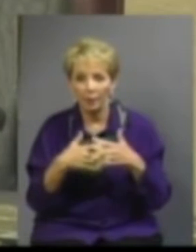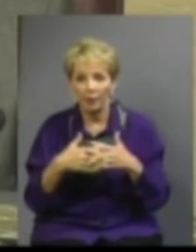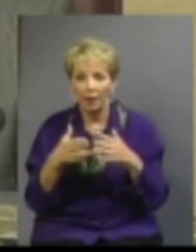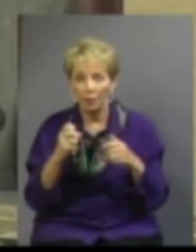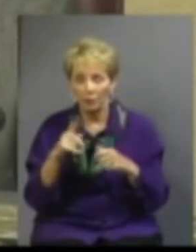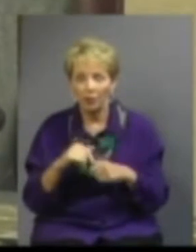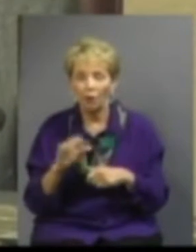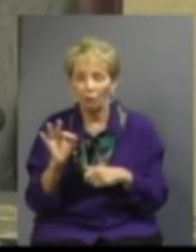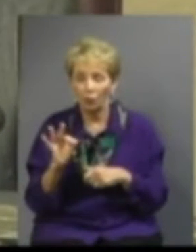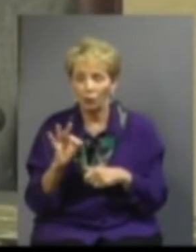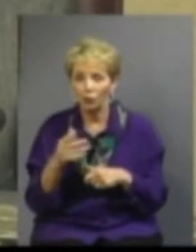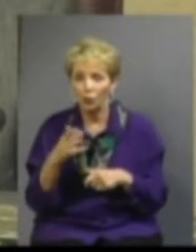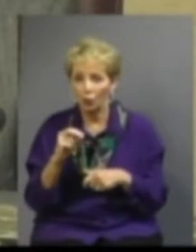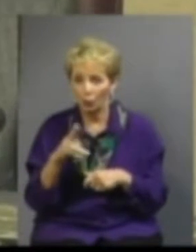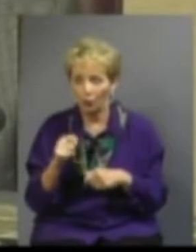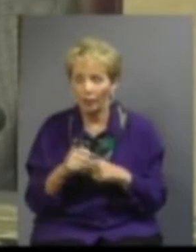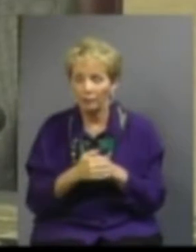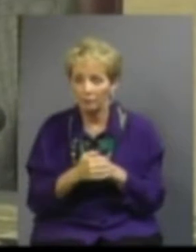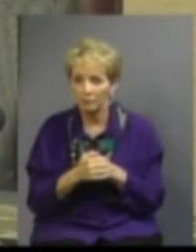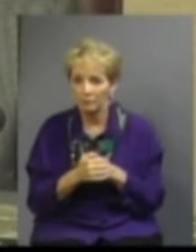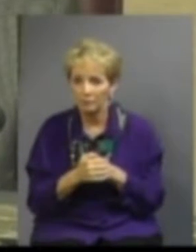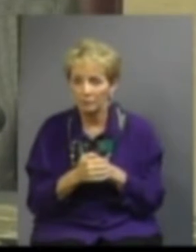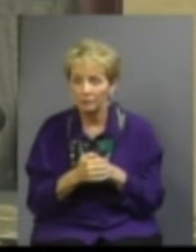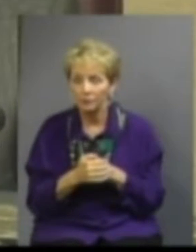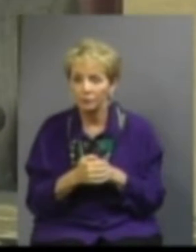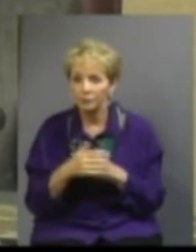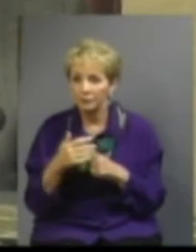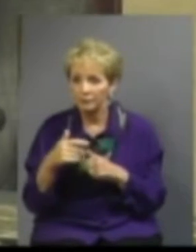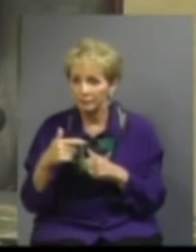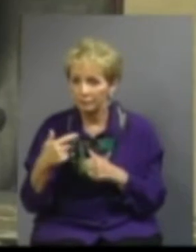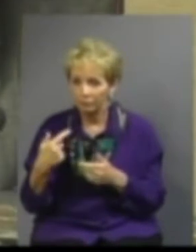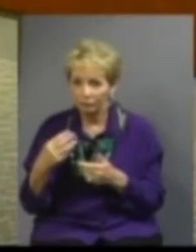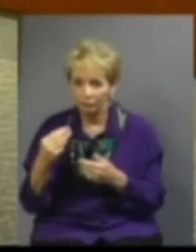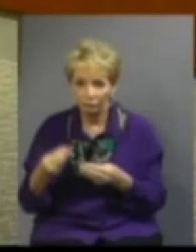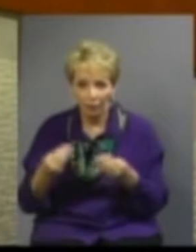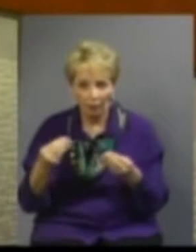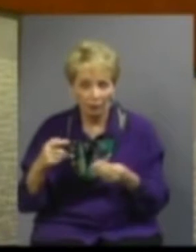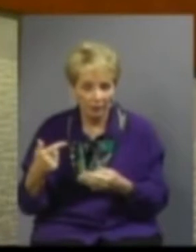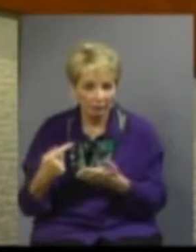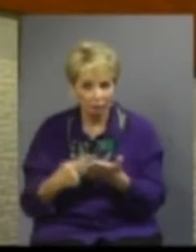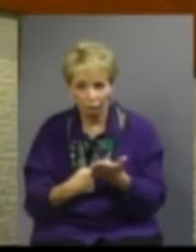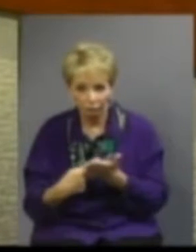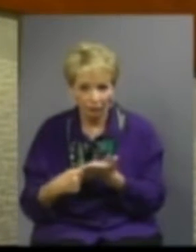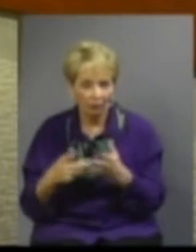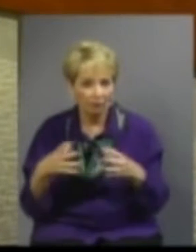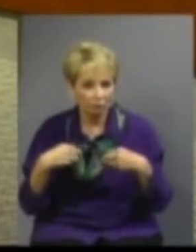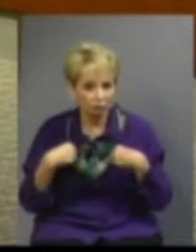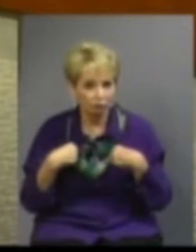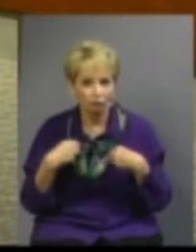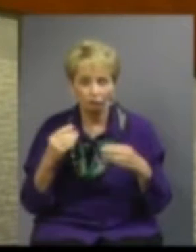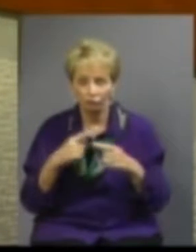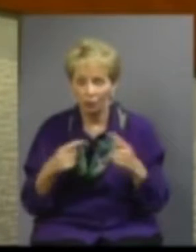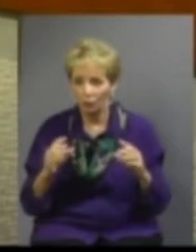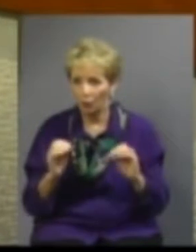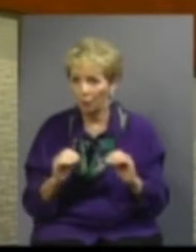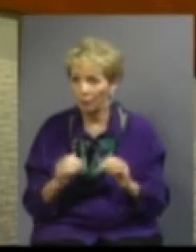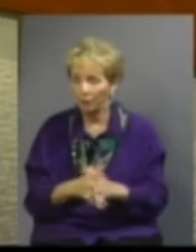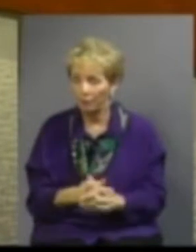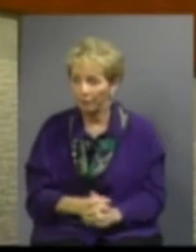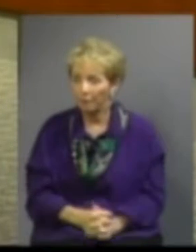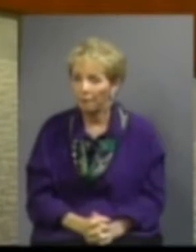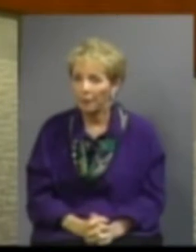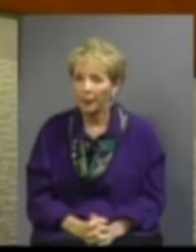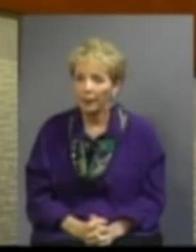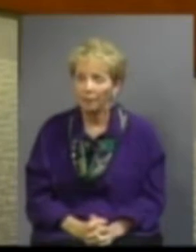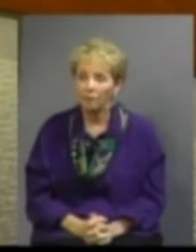Hospitality Furnishings Grant. Second. a motion second, discussion. All in favor say aye. Aye. Opposed? Okay, Sally, next.